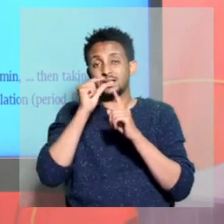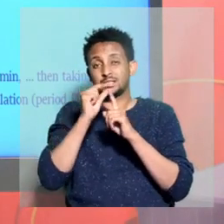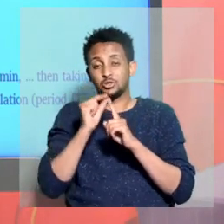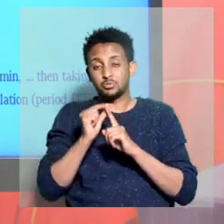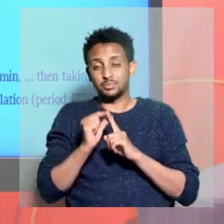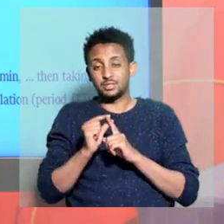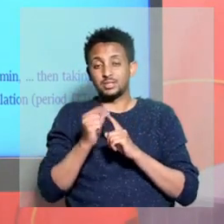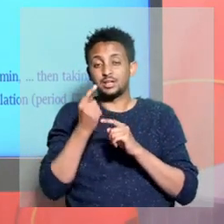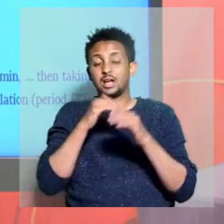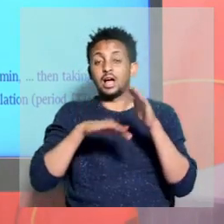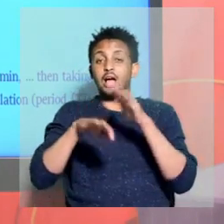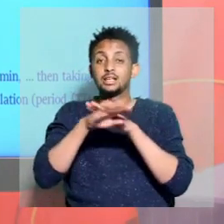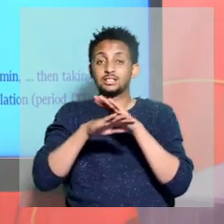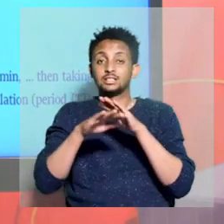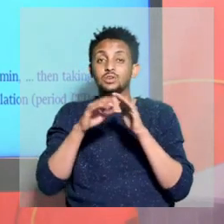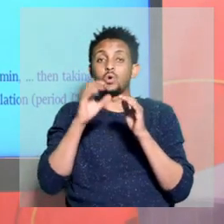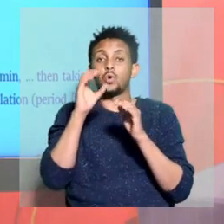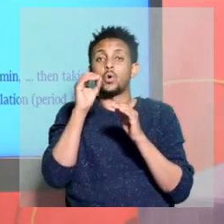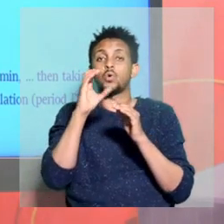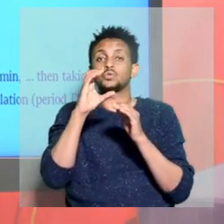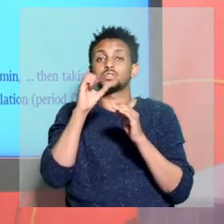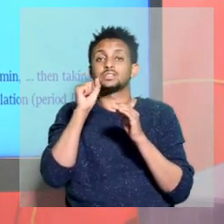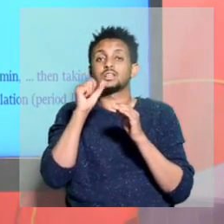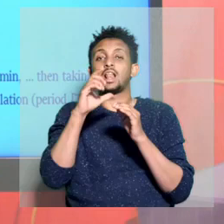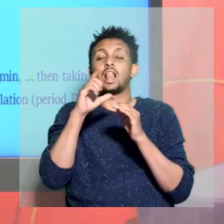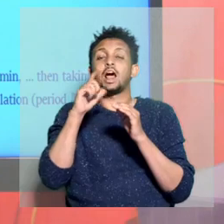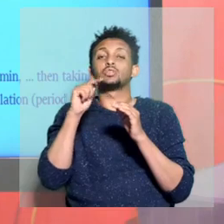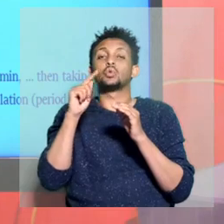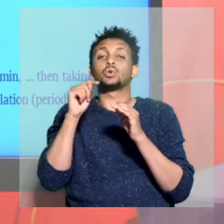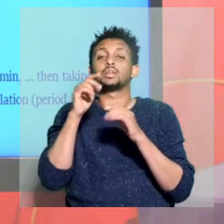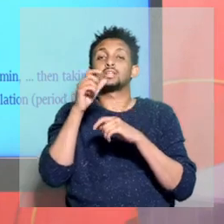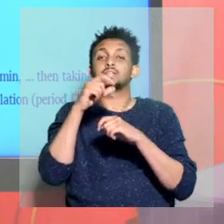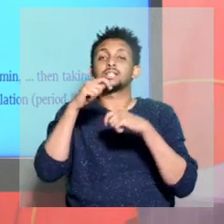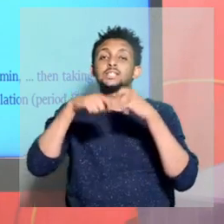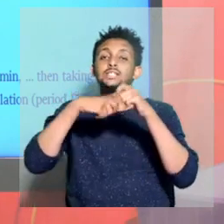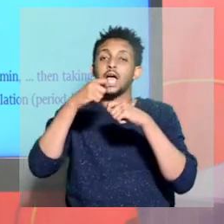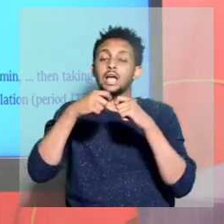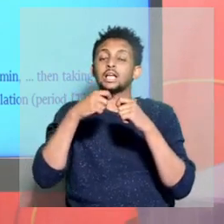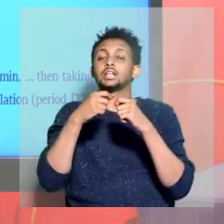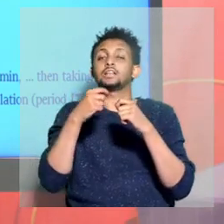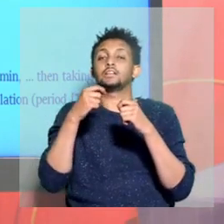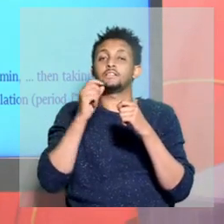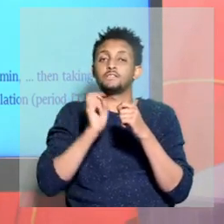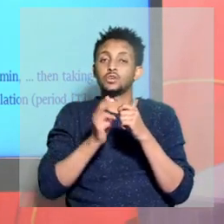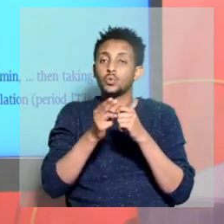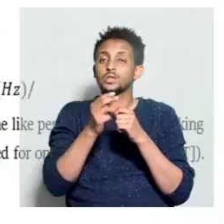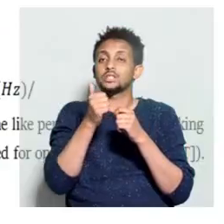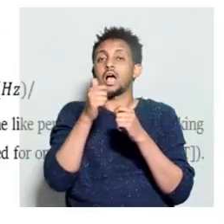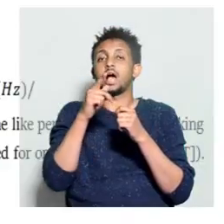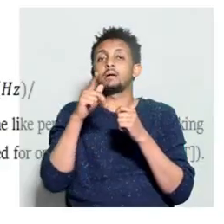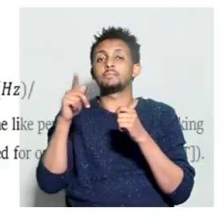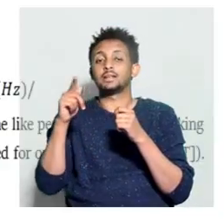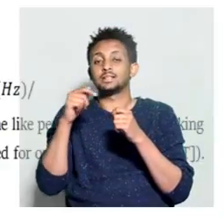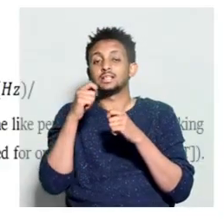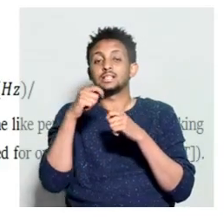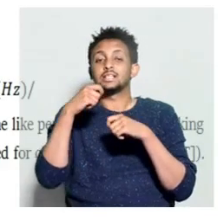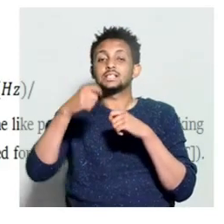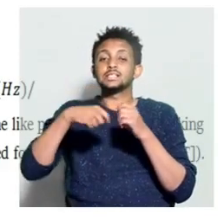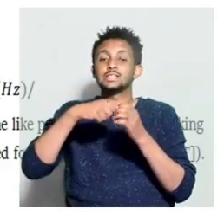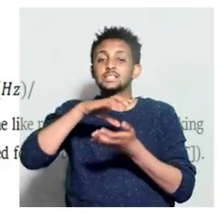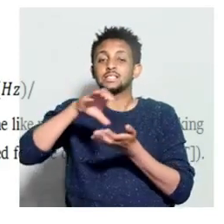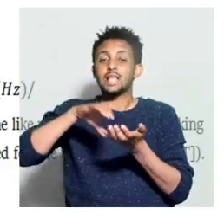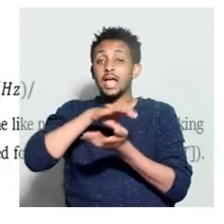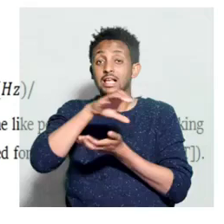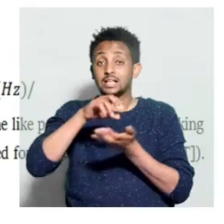terms under oscillatory motion. And these terms are like cycle, period, frequency, amplitude, and so on. Cycle means for a